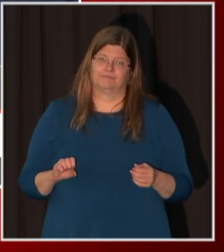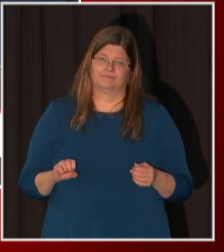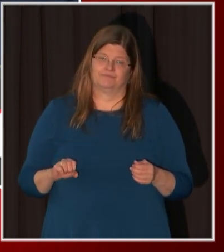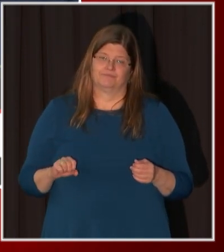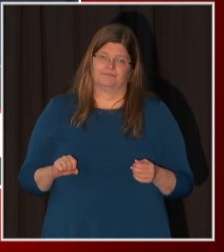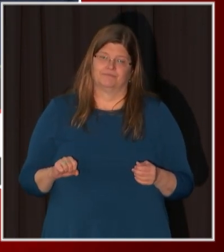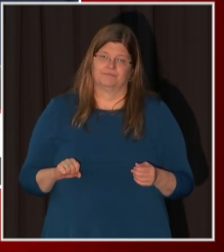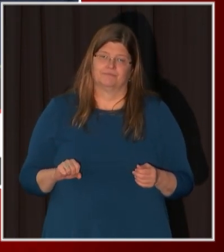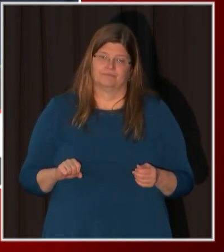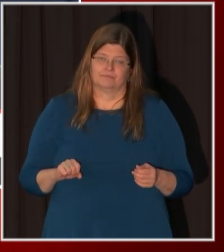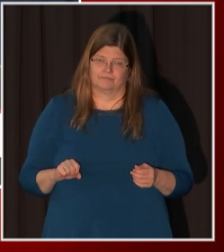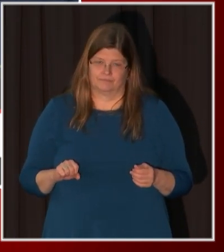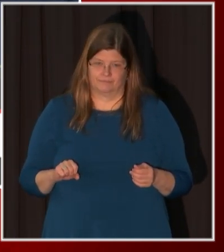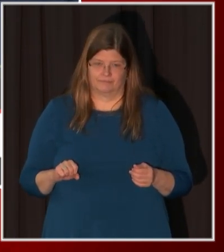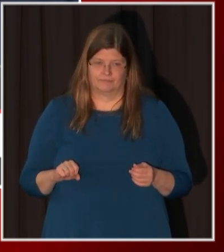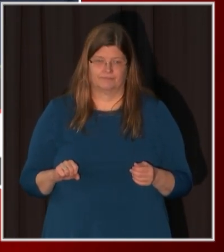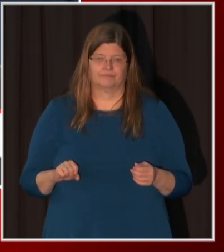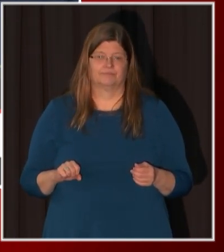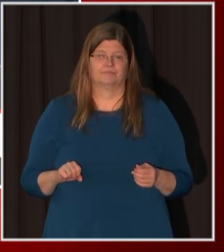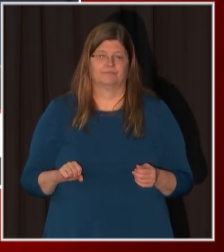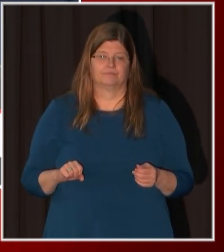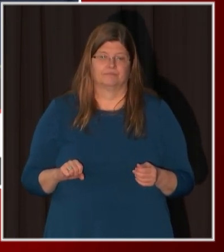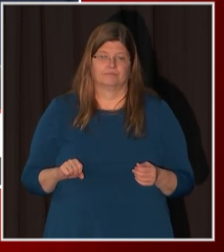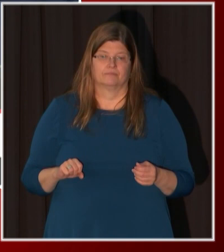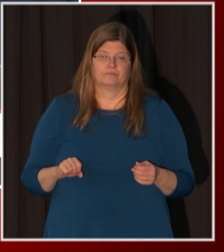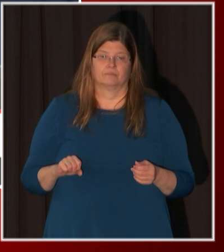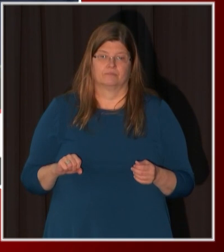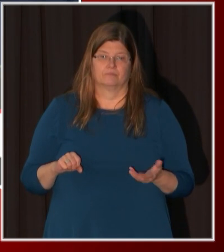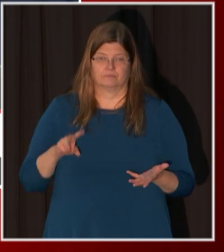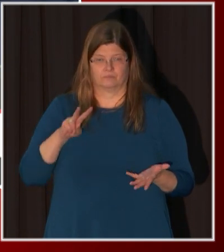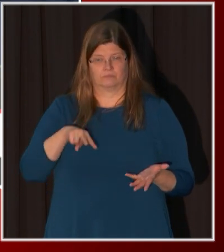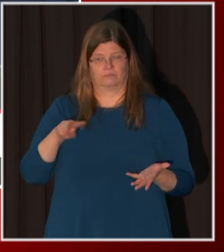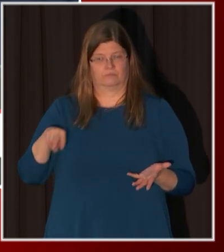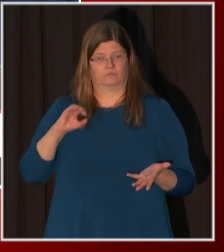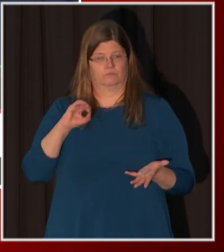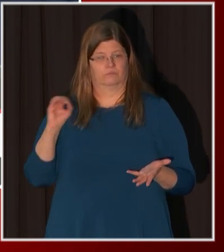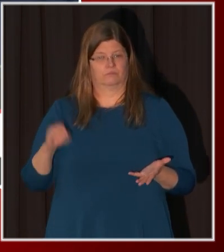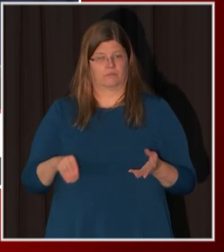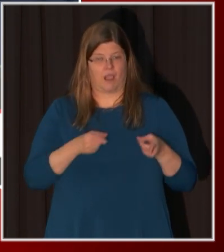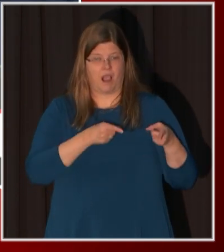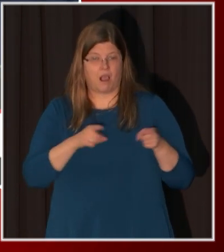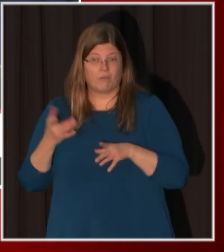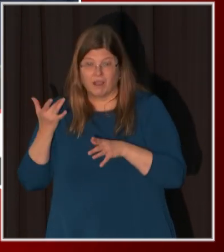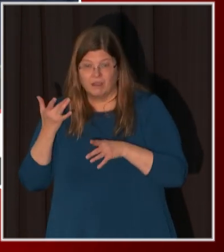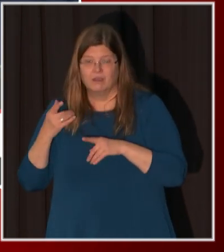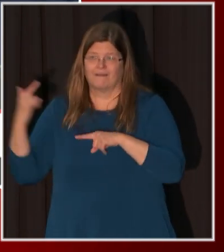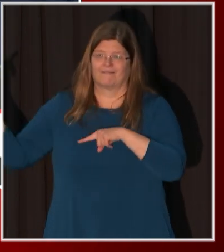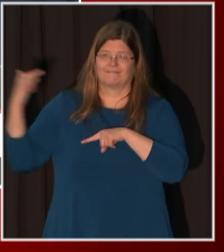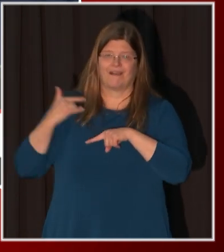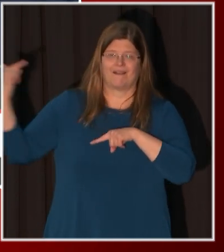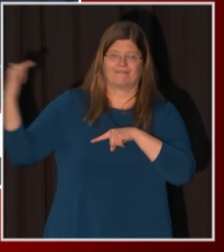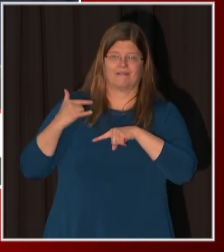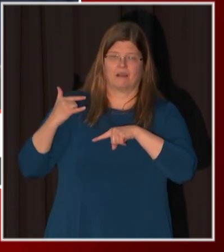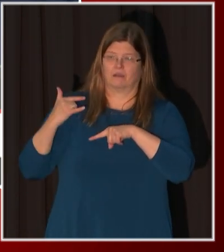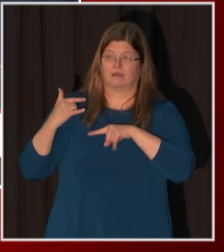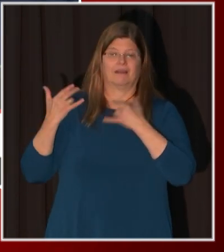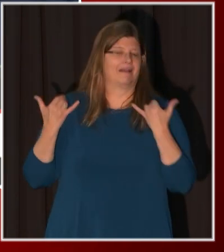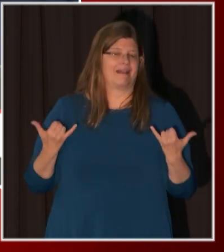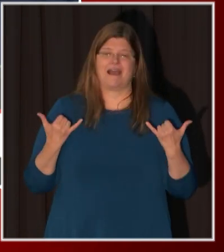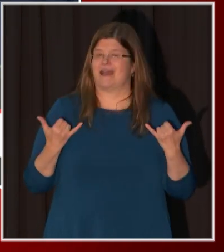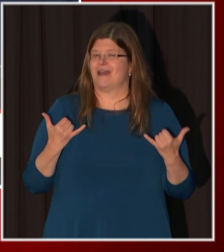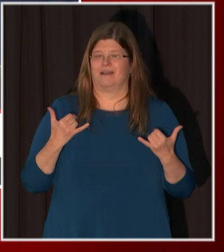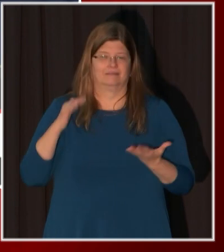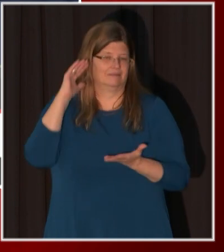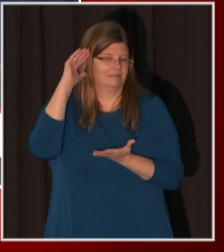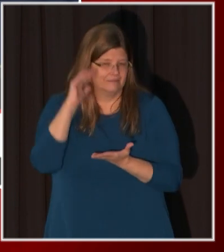were related to travel. Now, over time, only about 2% of our total cases have been related to travel. So the majority